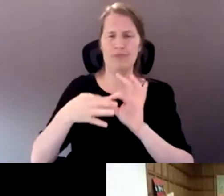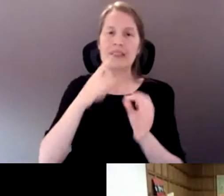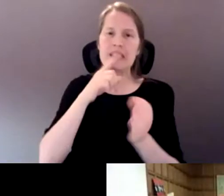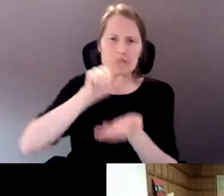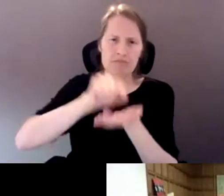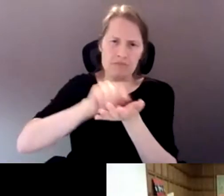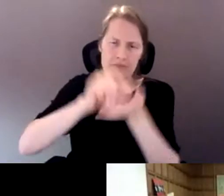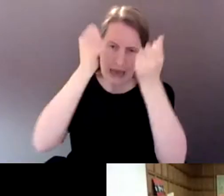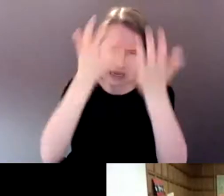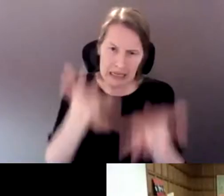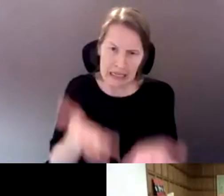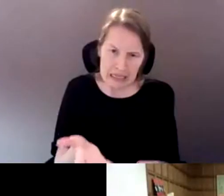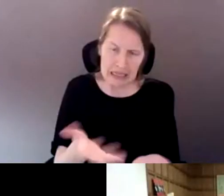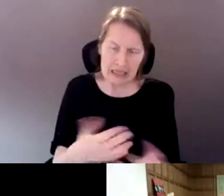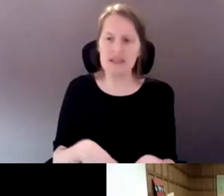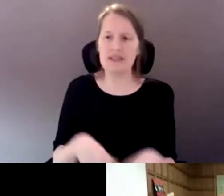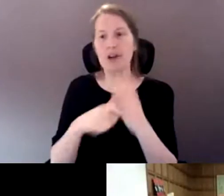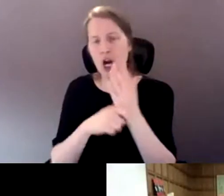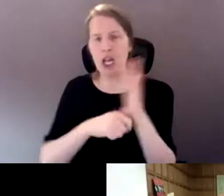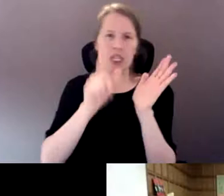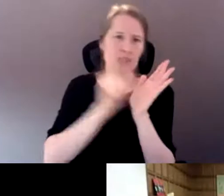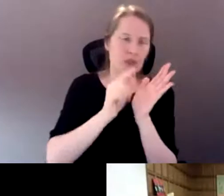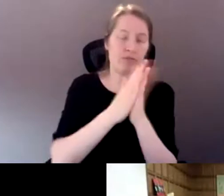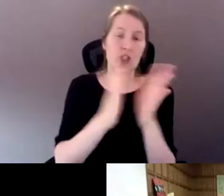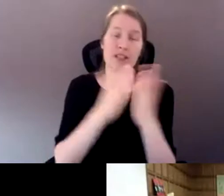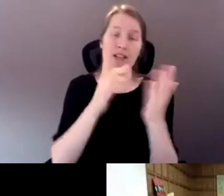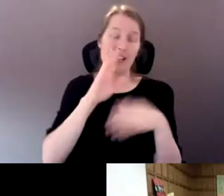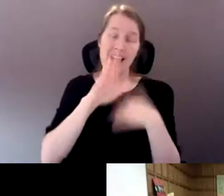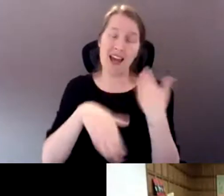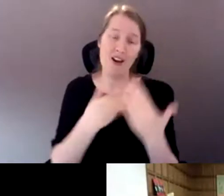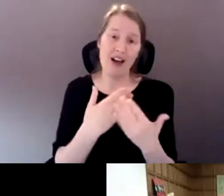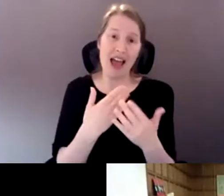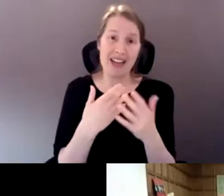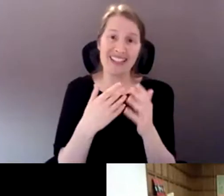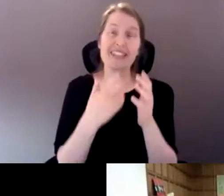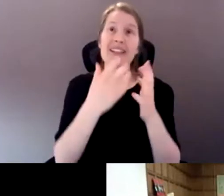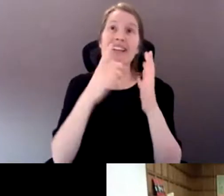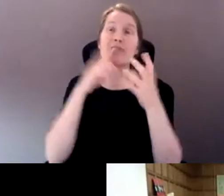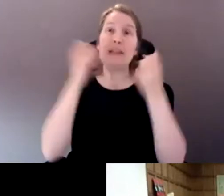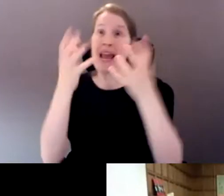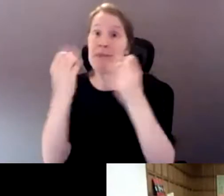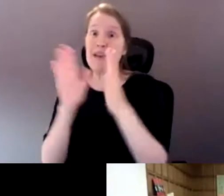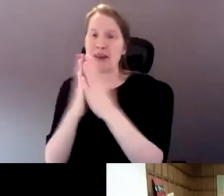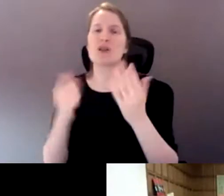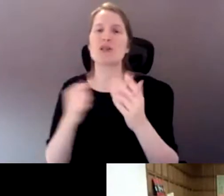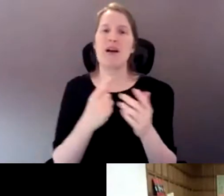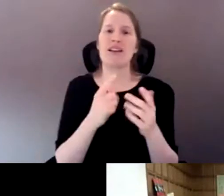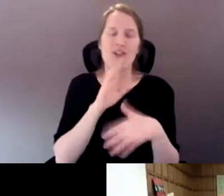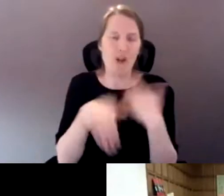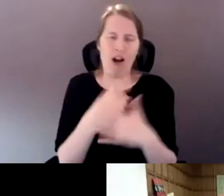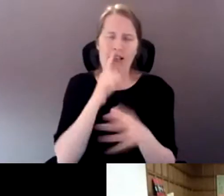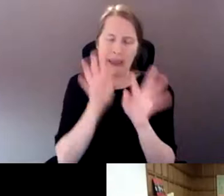only his books, all of which have been groundbreaking. And these are actually only his single author books, all of which have been